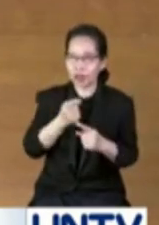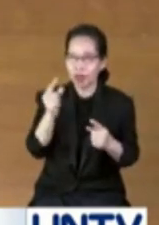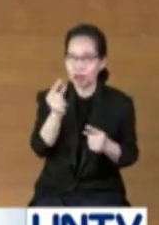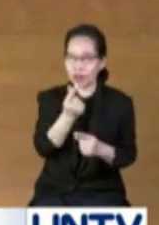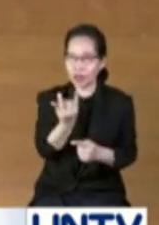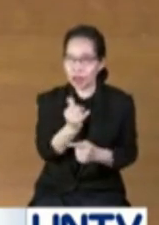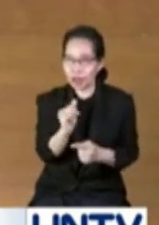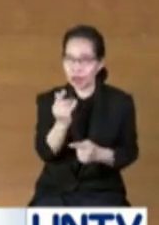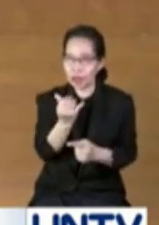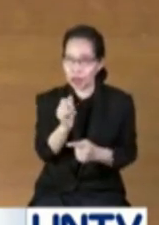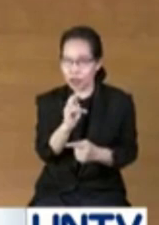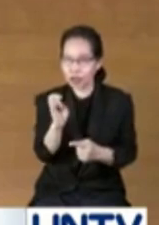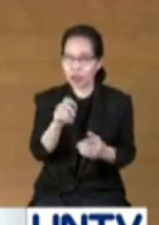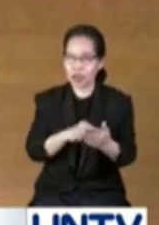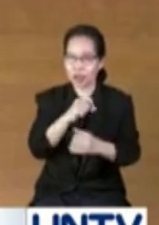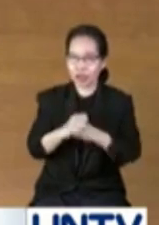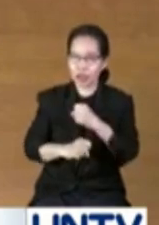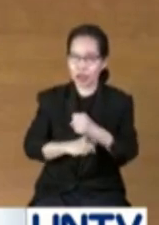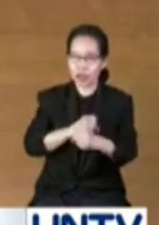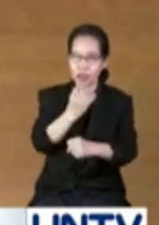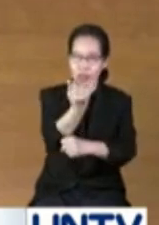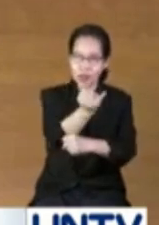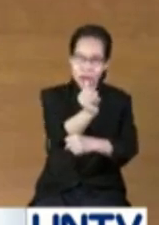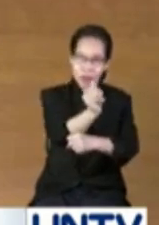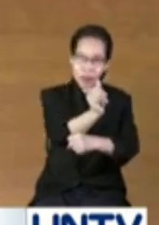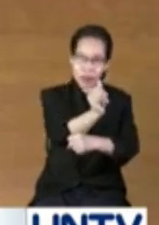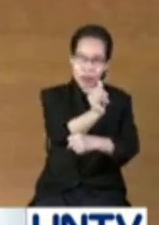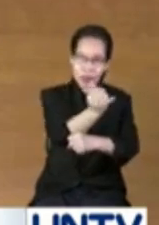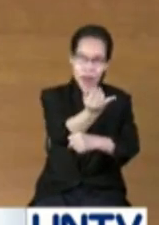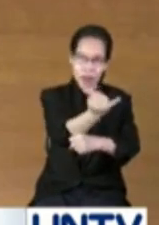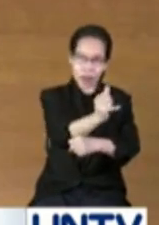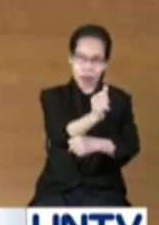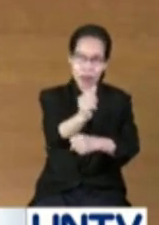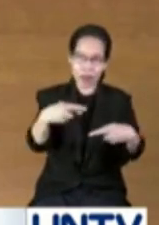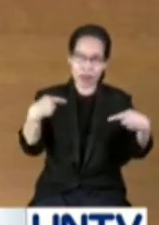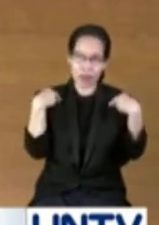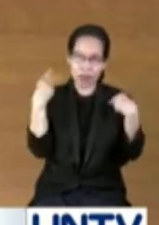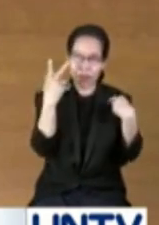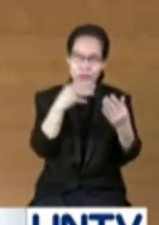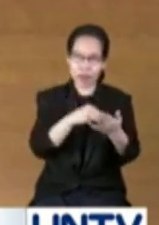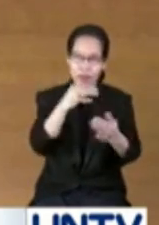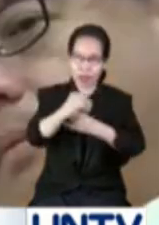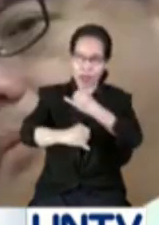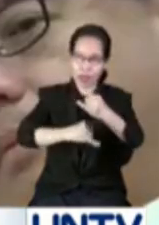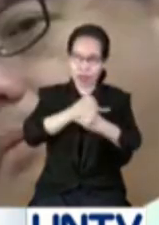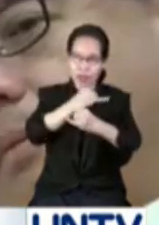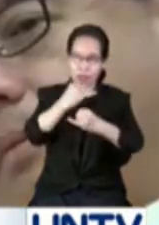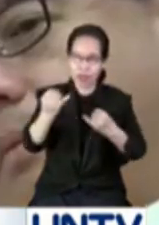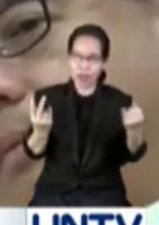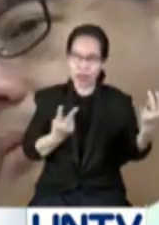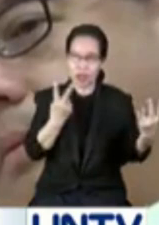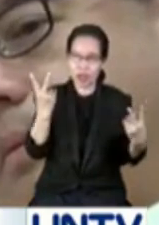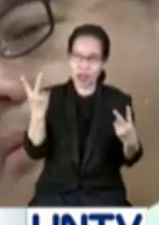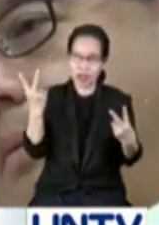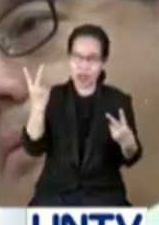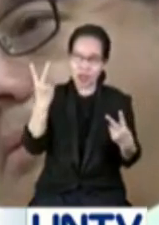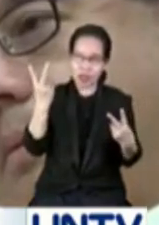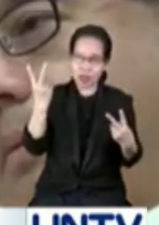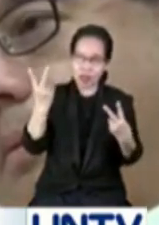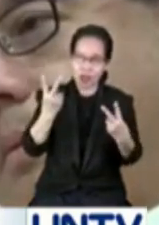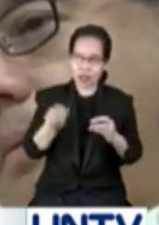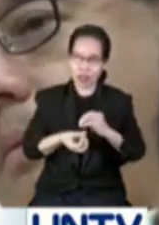year, we have received 3 million international visitors. This number is